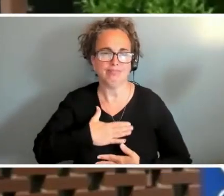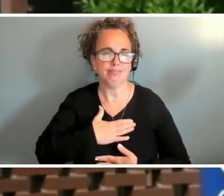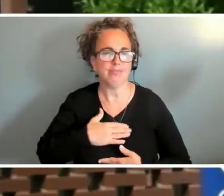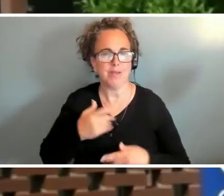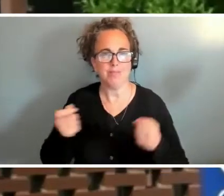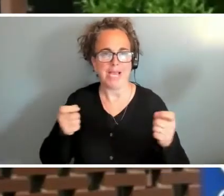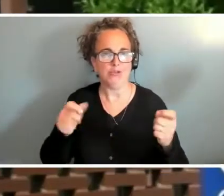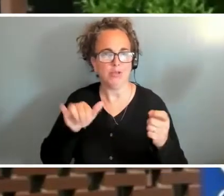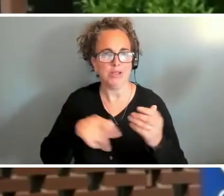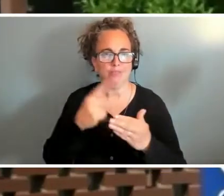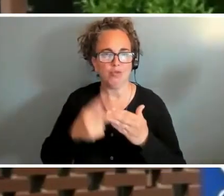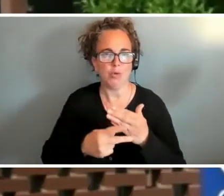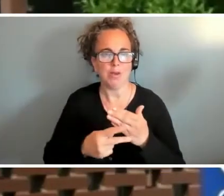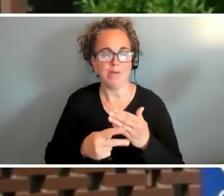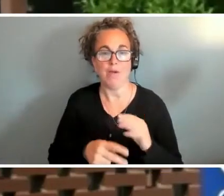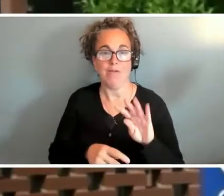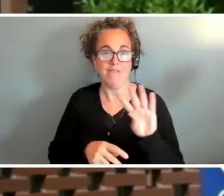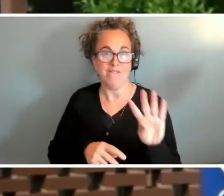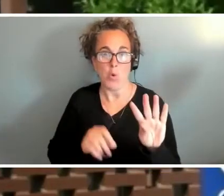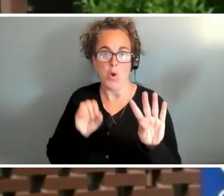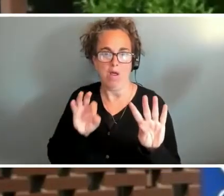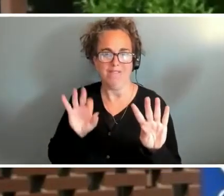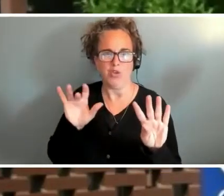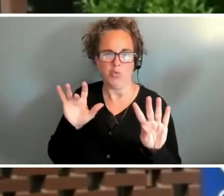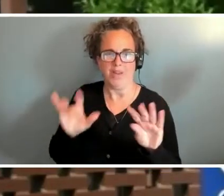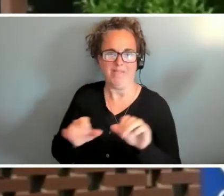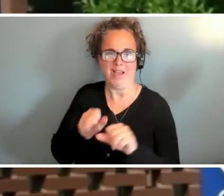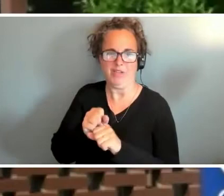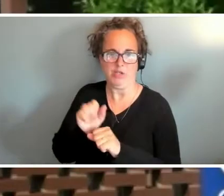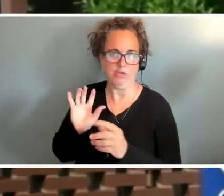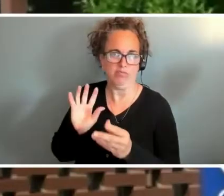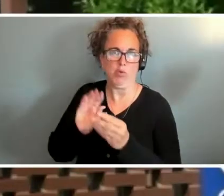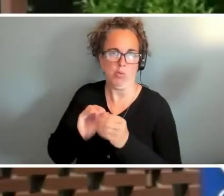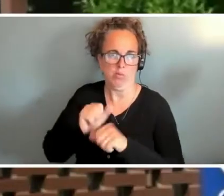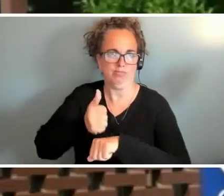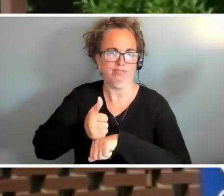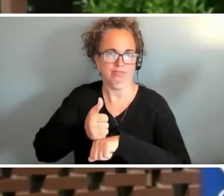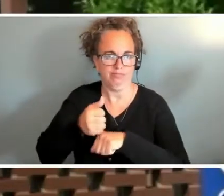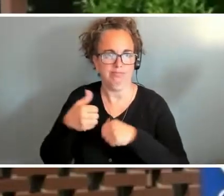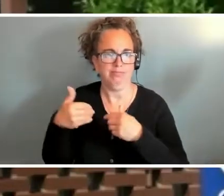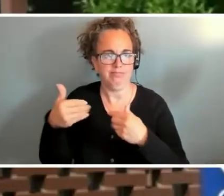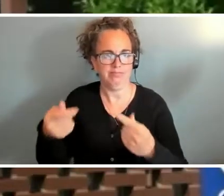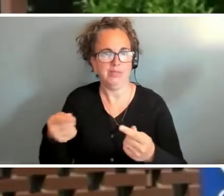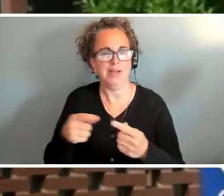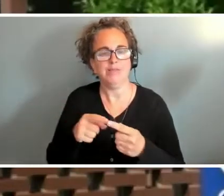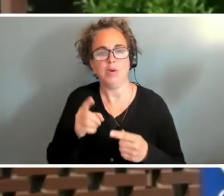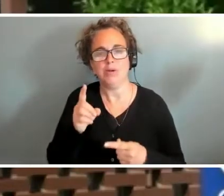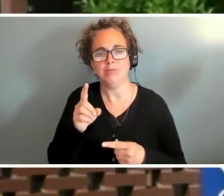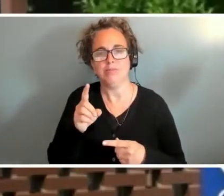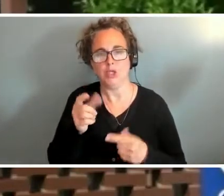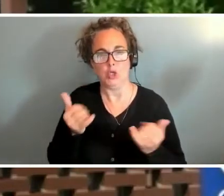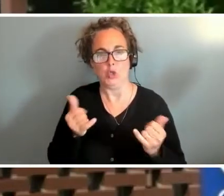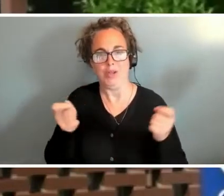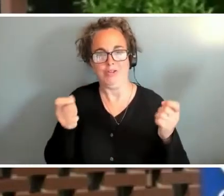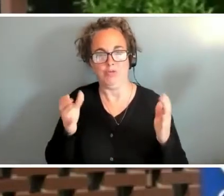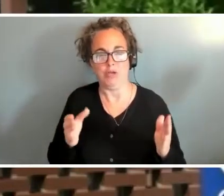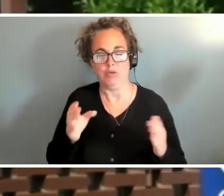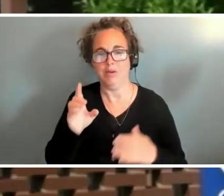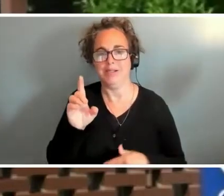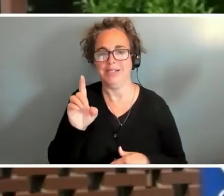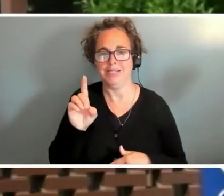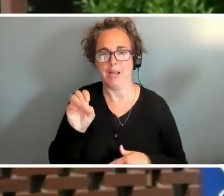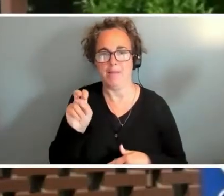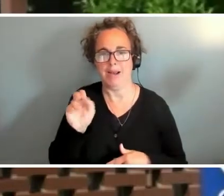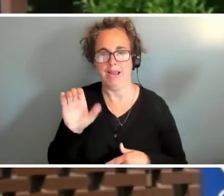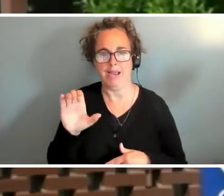past 4 of the 25 plus years of its existence under the current direction of Dr. Dominic Mack. During this